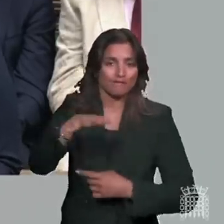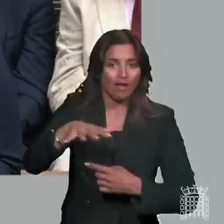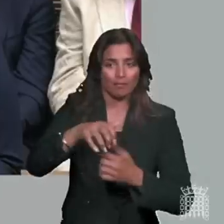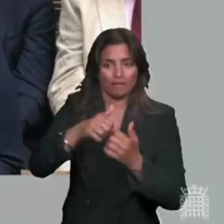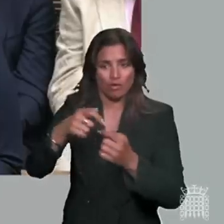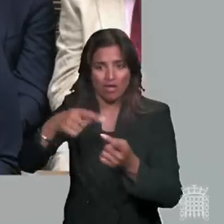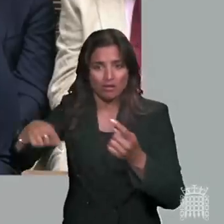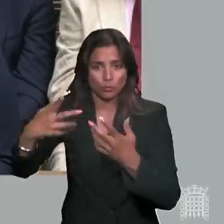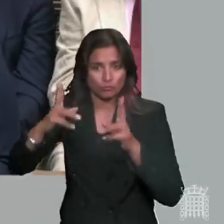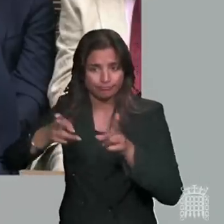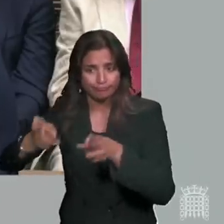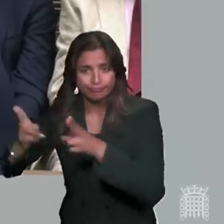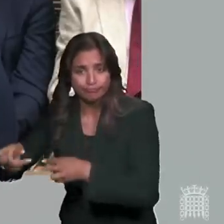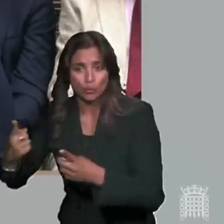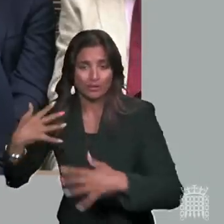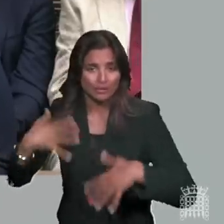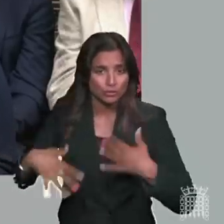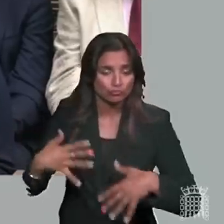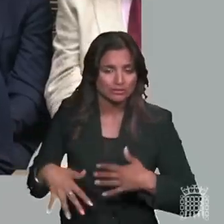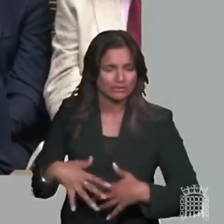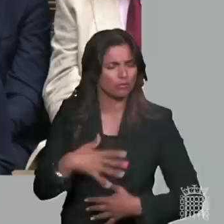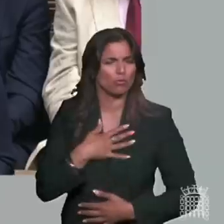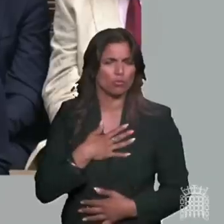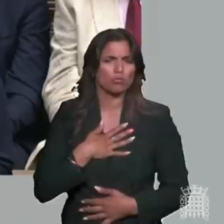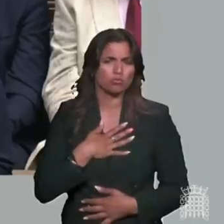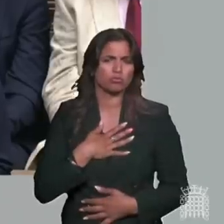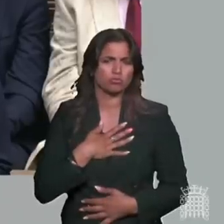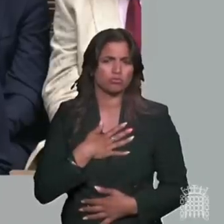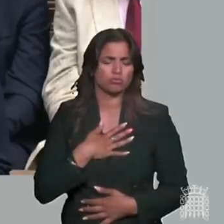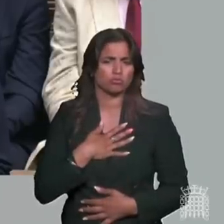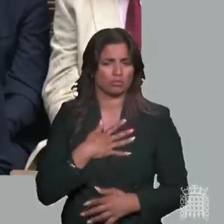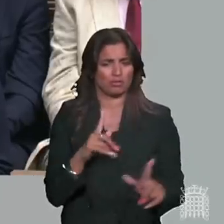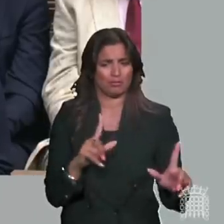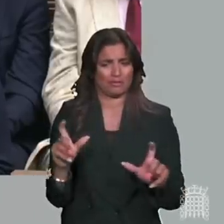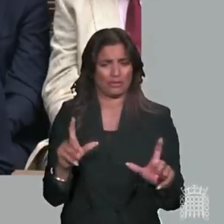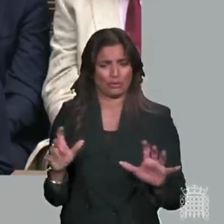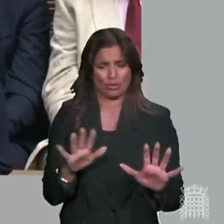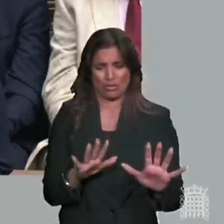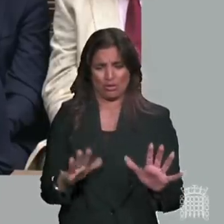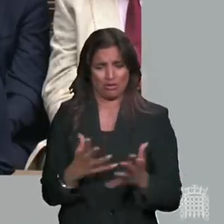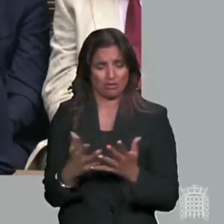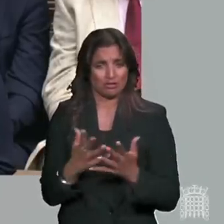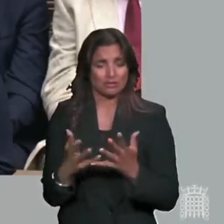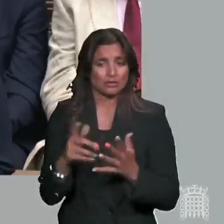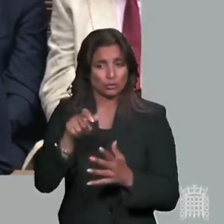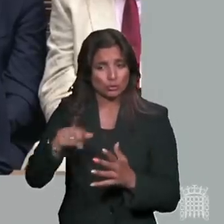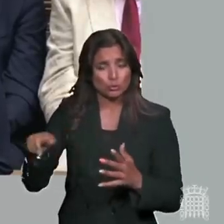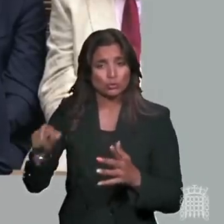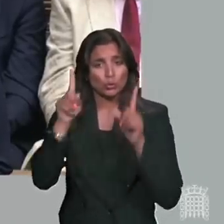injured. It is absolutely heartbreaking to see the pictures of University of Nottingham